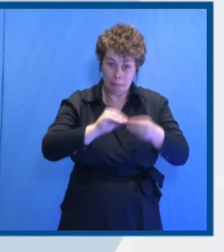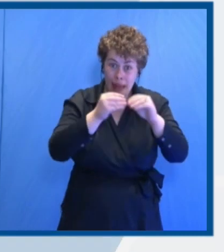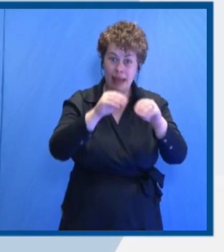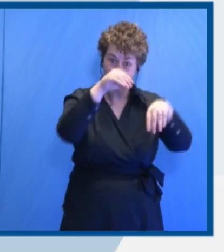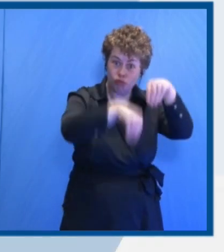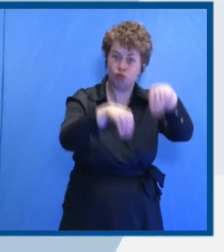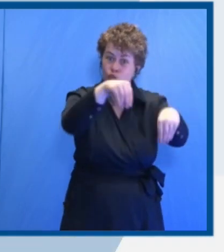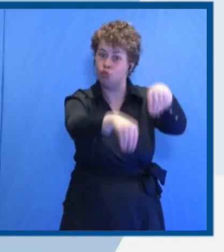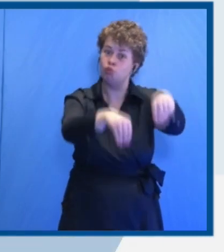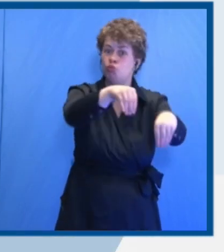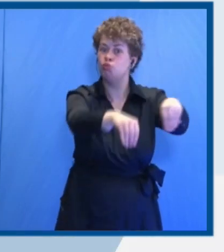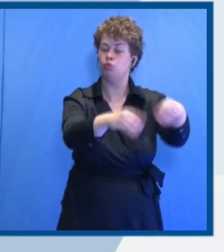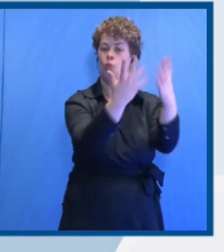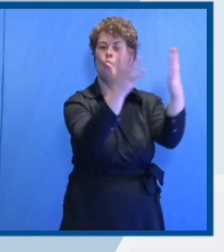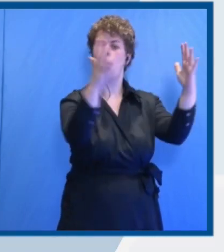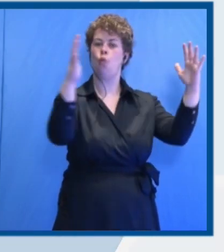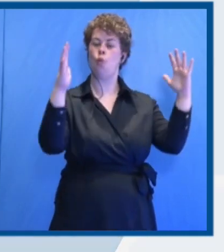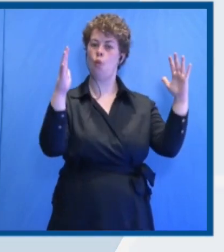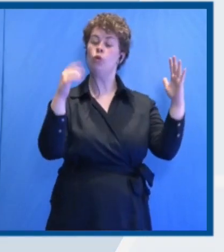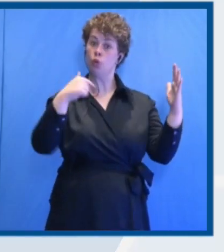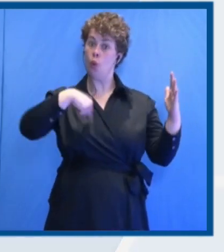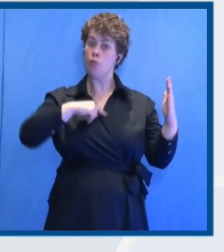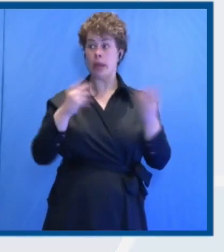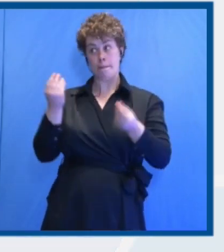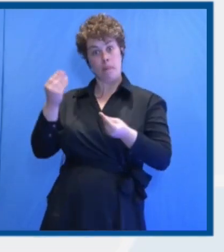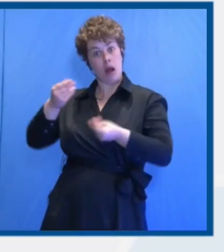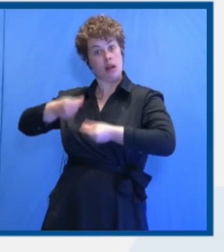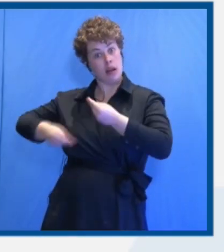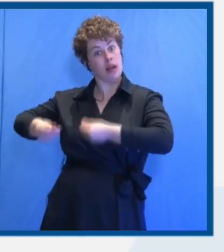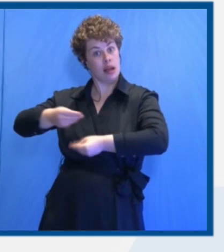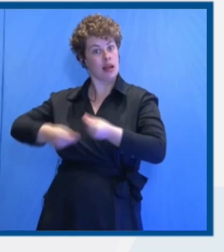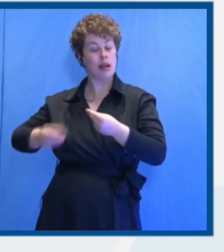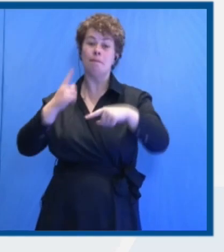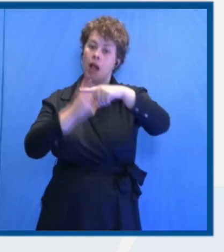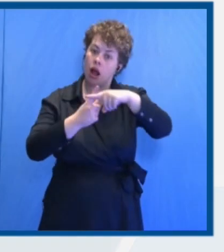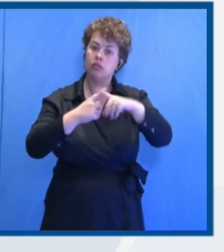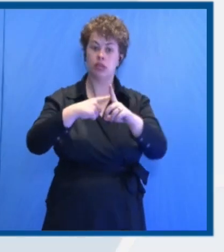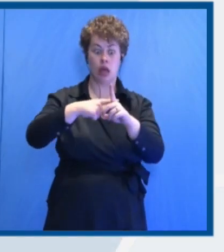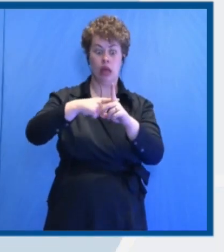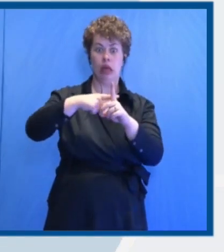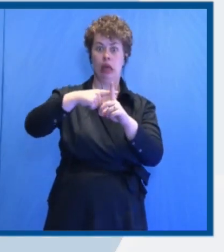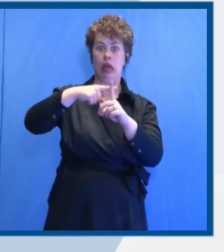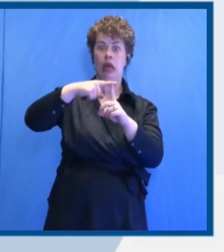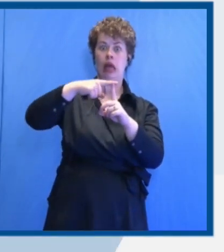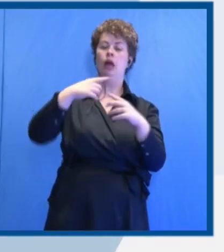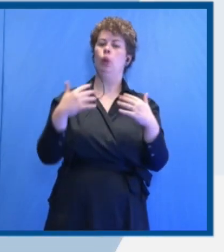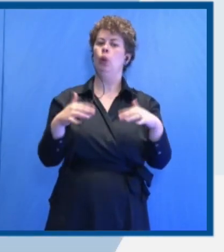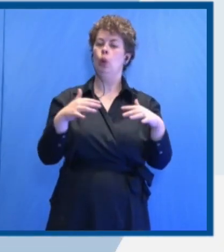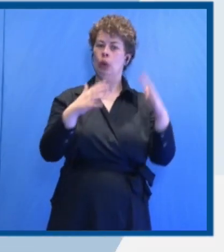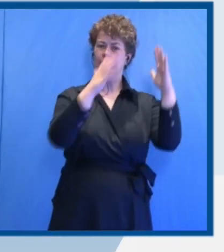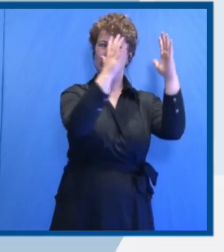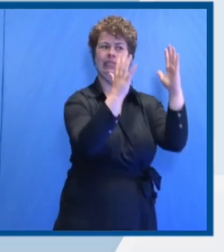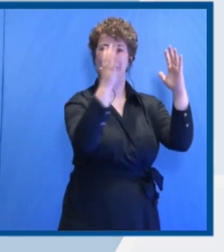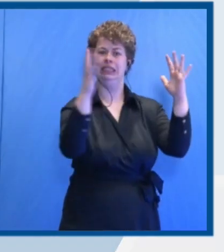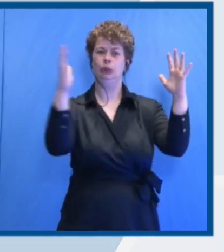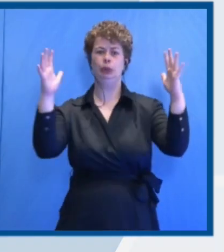lost, and the acute nature of climate or heating or the warmness is so much